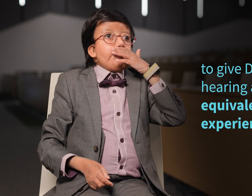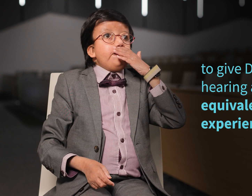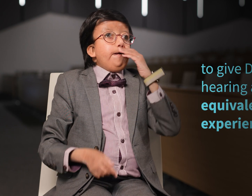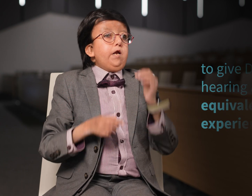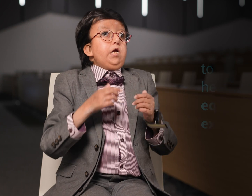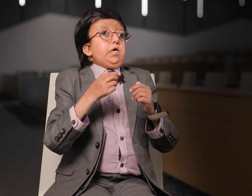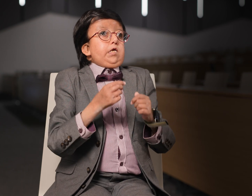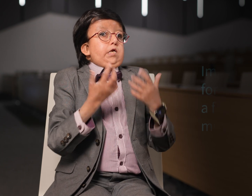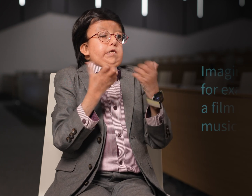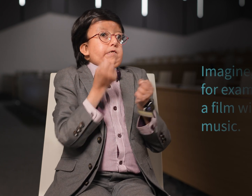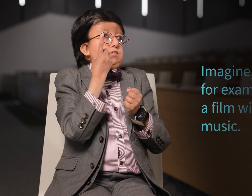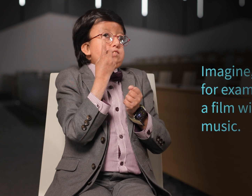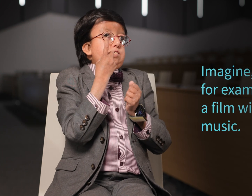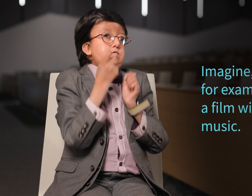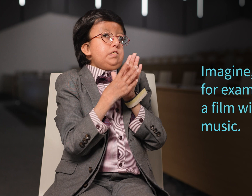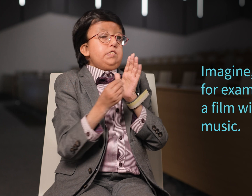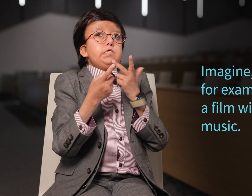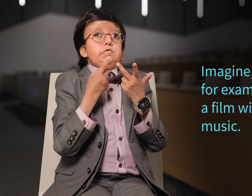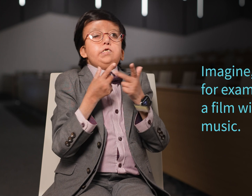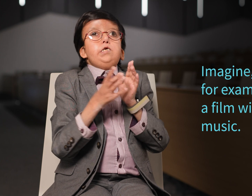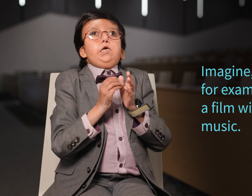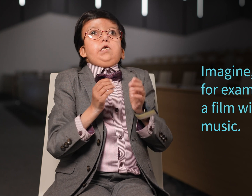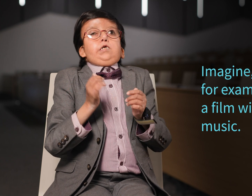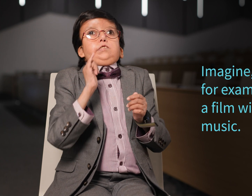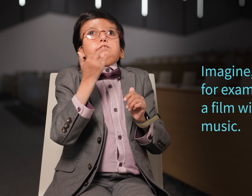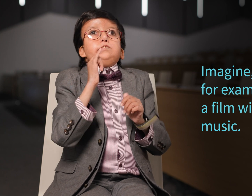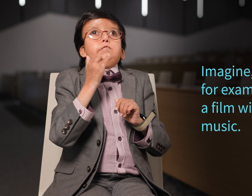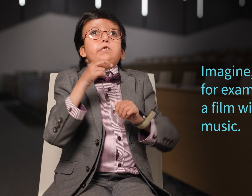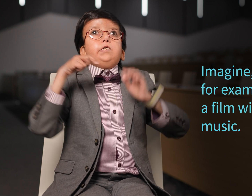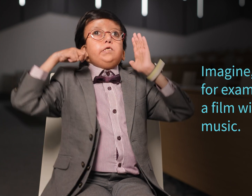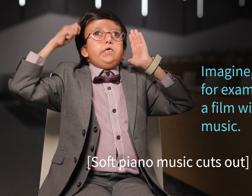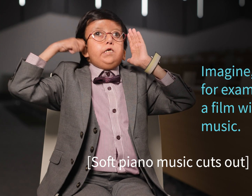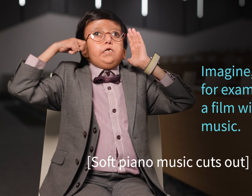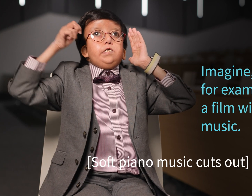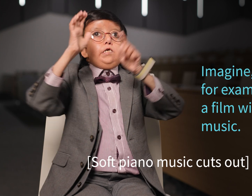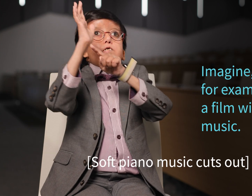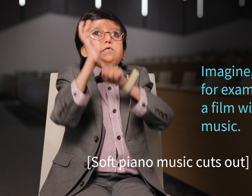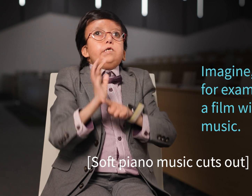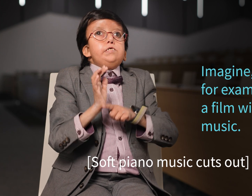equivalent experiences. Imagine, for example, a film without music.